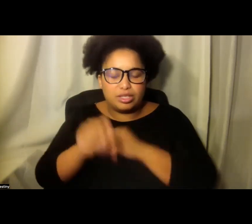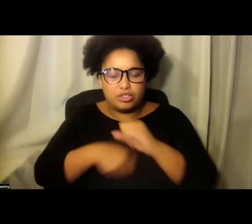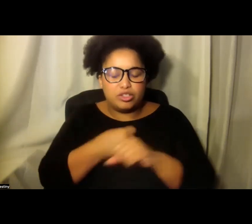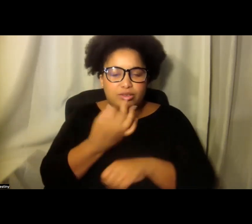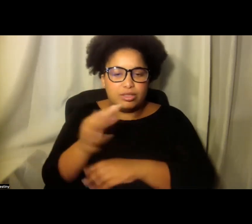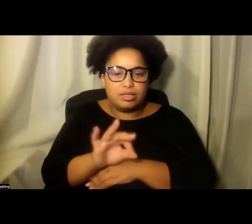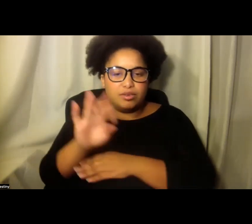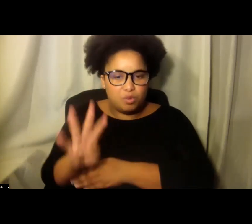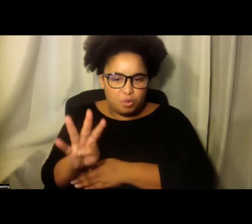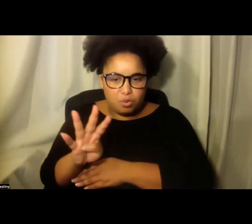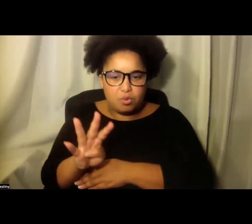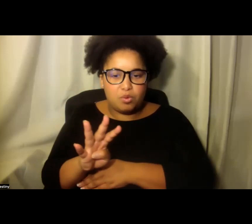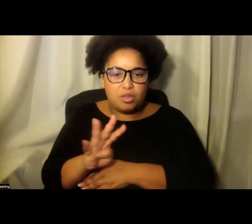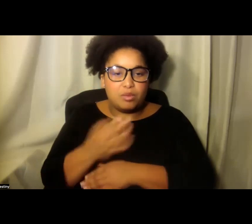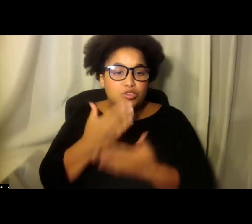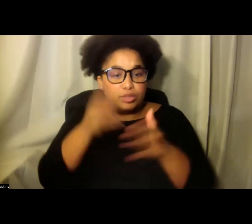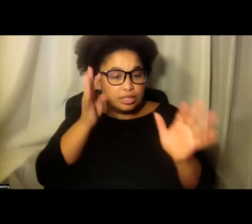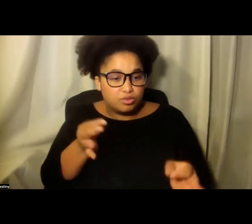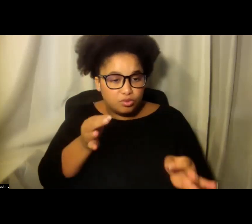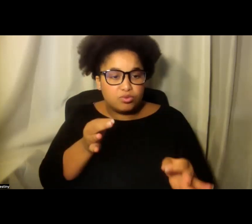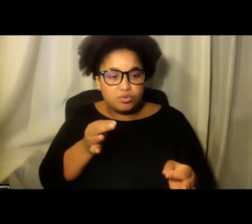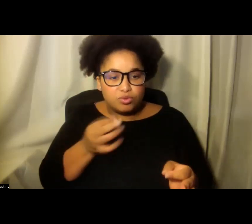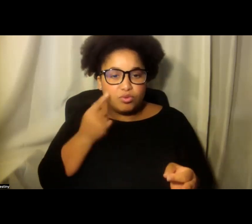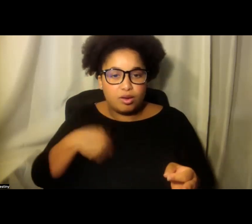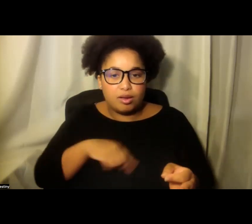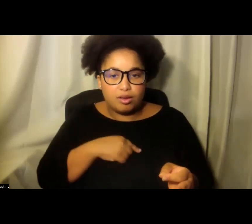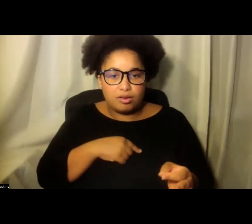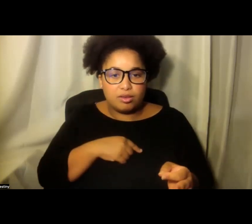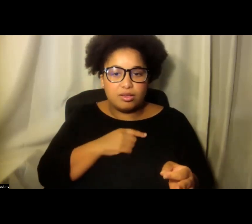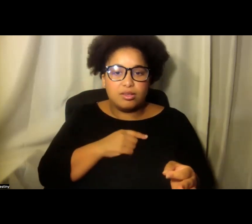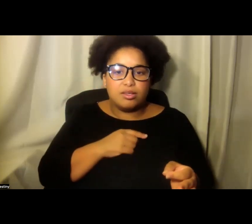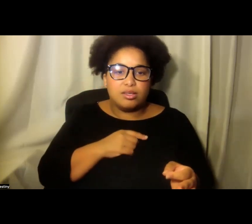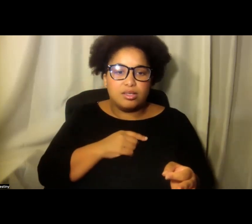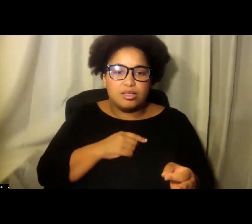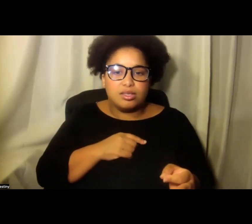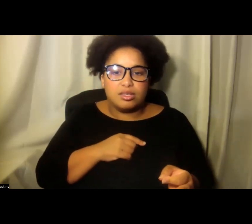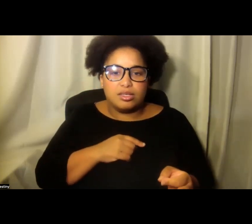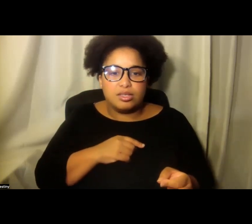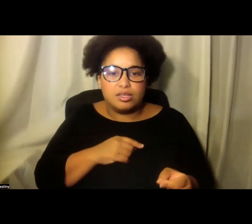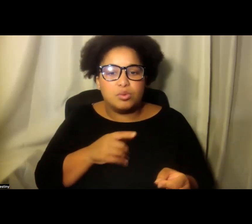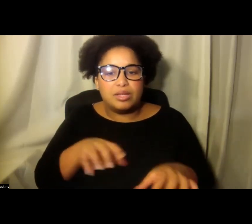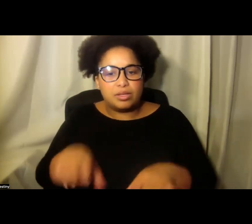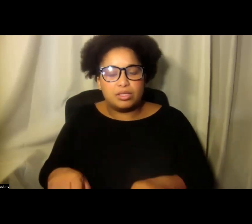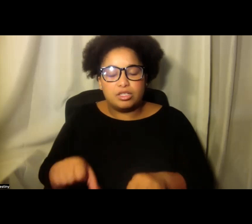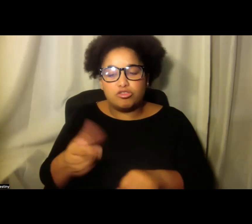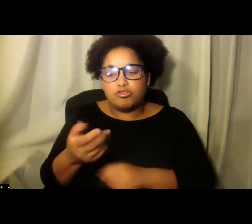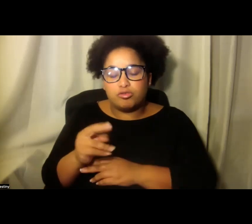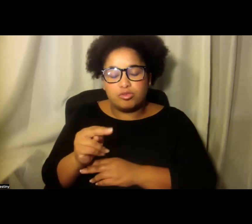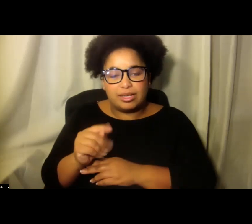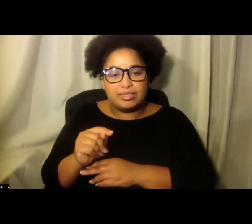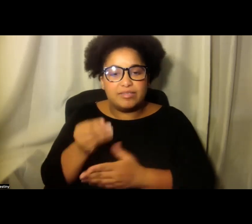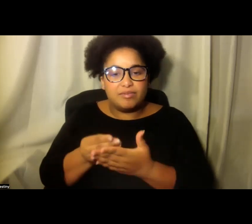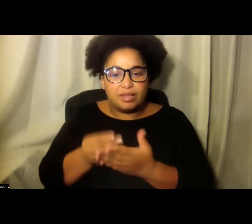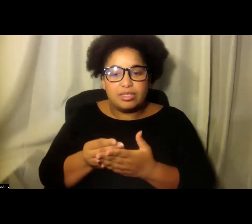'94, and that was a good decision for us as NLA, because we've been able to secure grant funding, hire